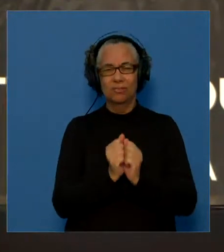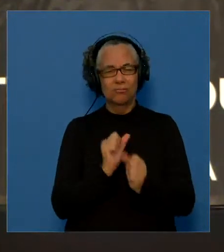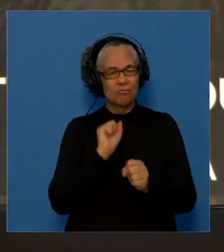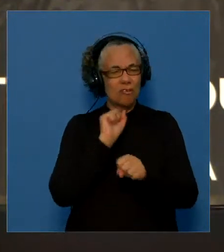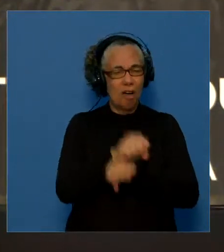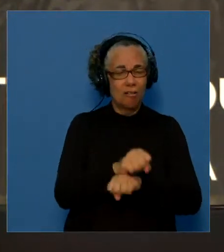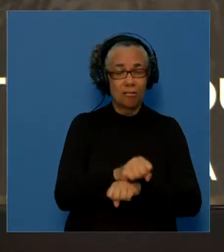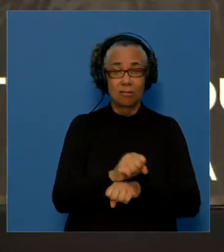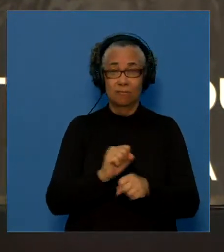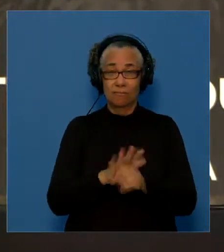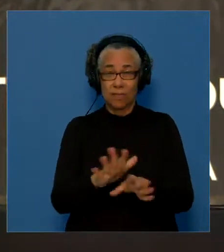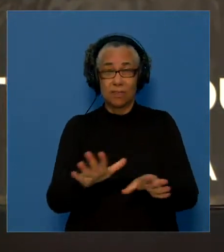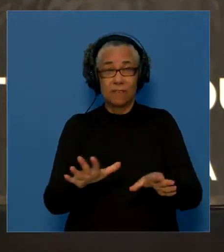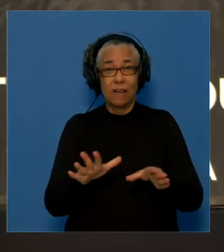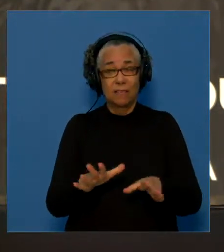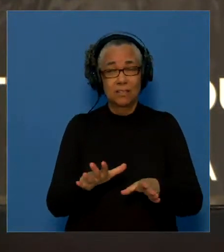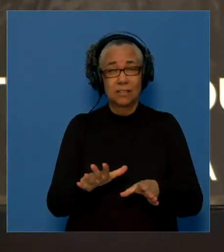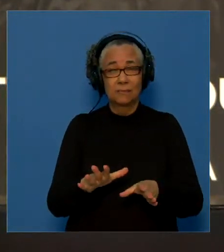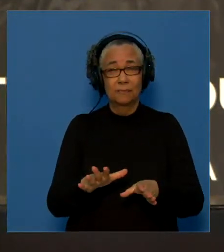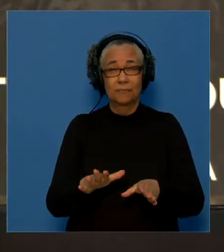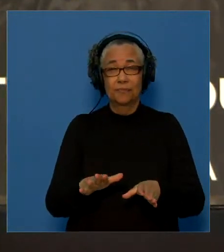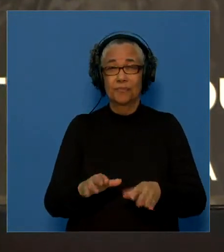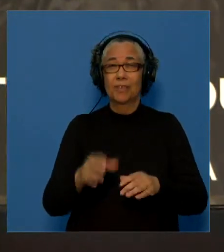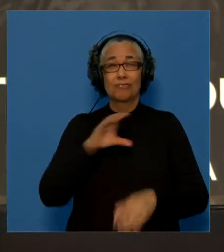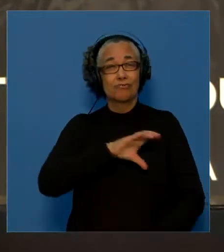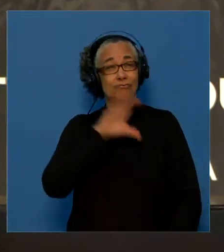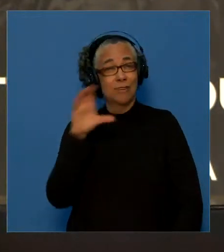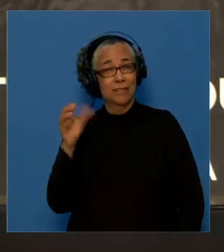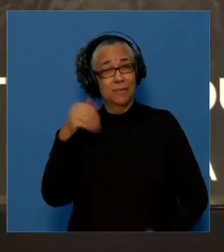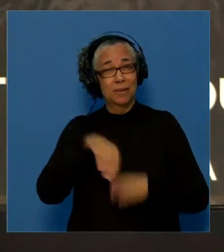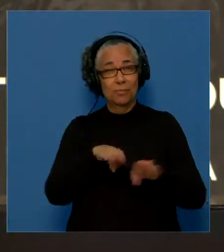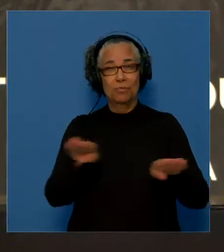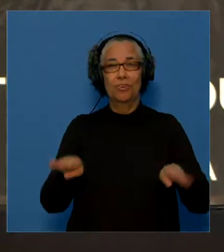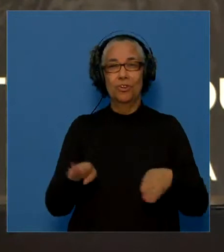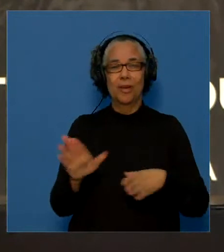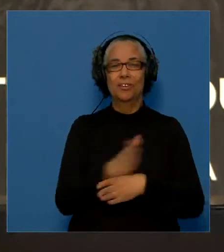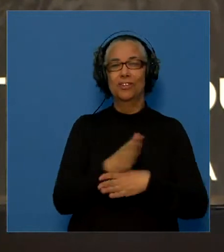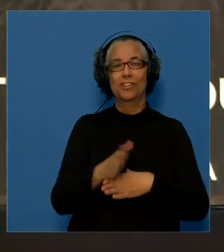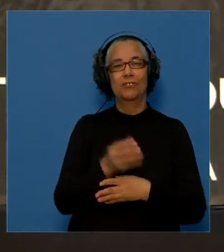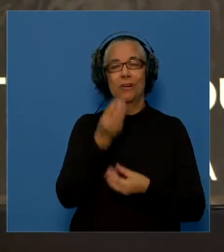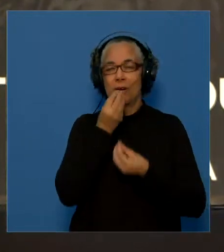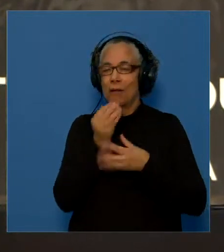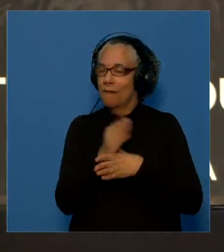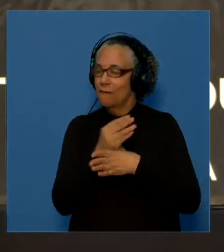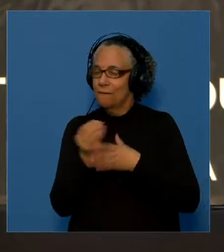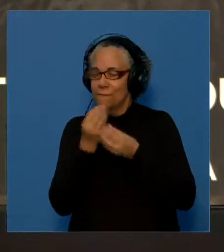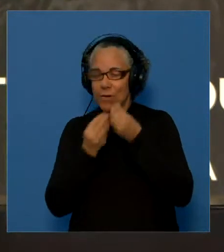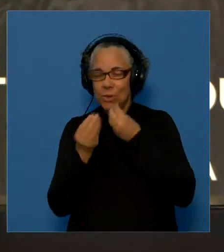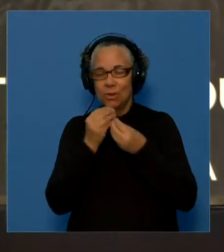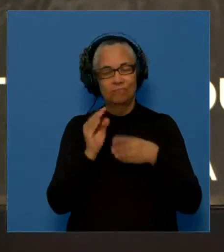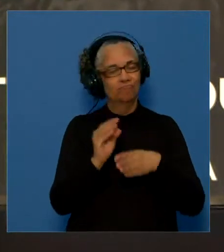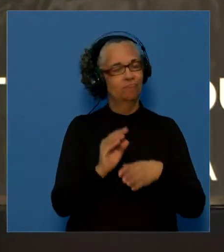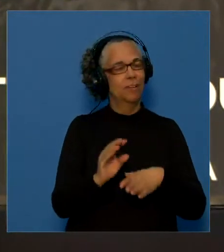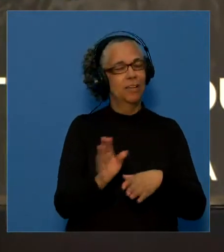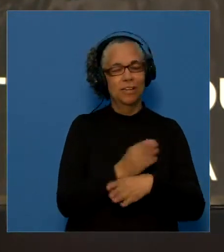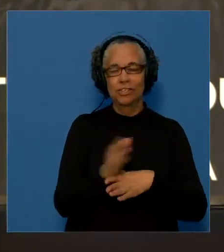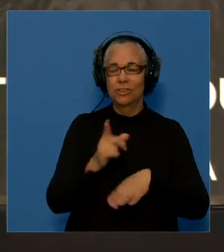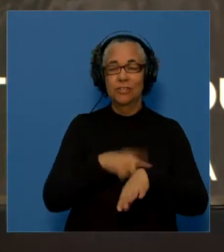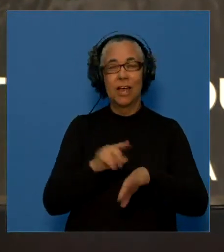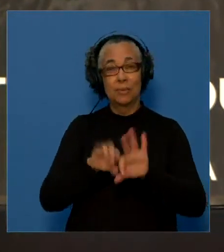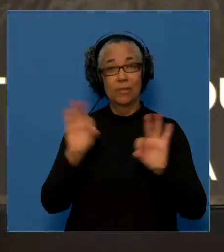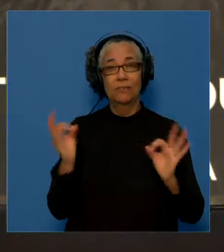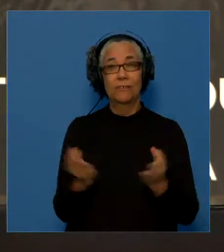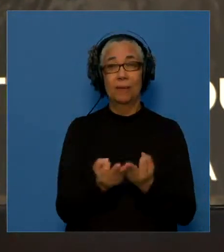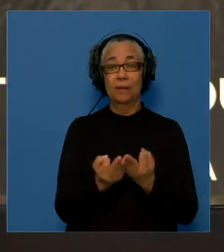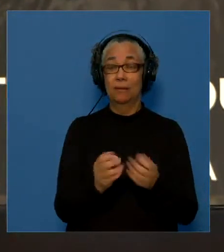virus. Christmas in Bermuda is about sharing meals and spending time with our families. However, as the